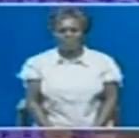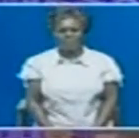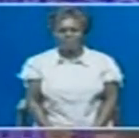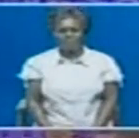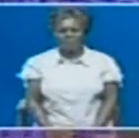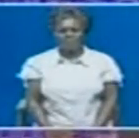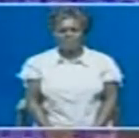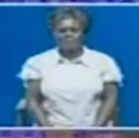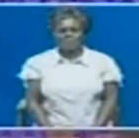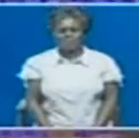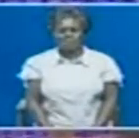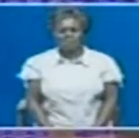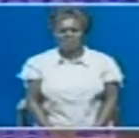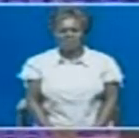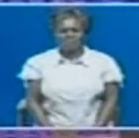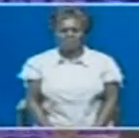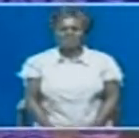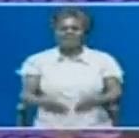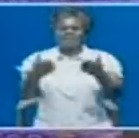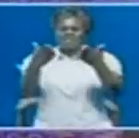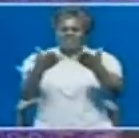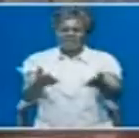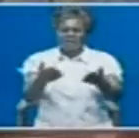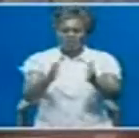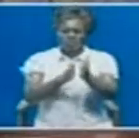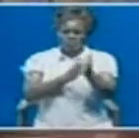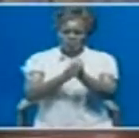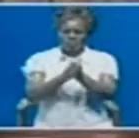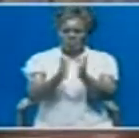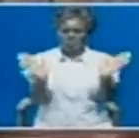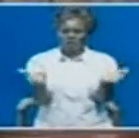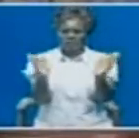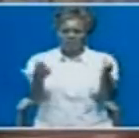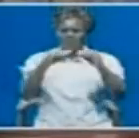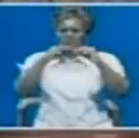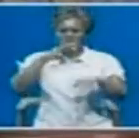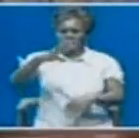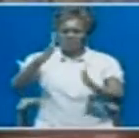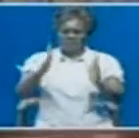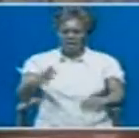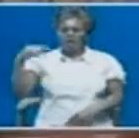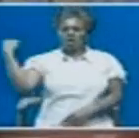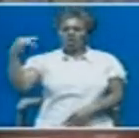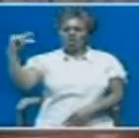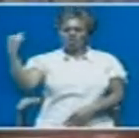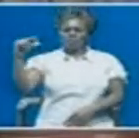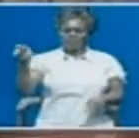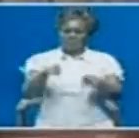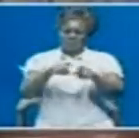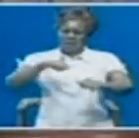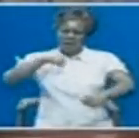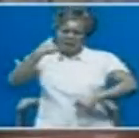Whoa. Yes. Oh. And now he's a motivational speaker. He's a minister of the gospel. He's an